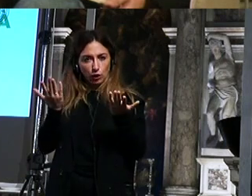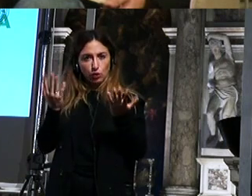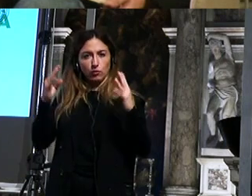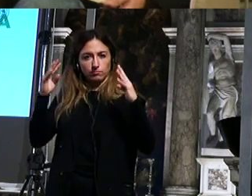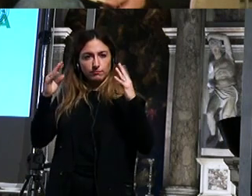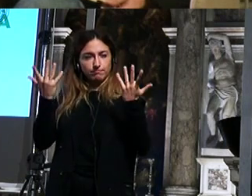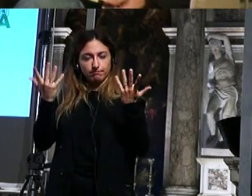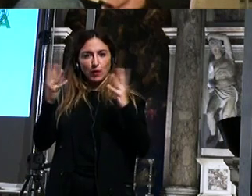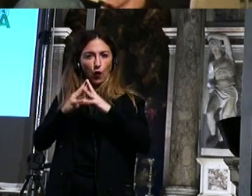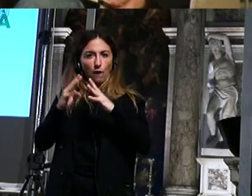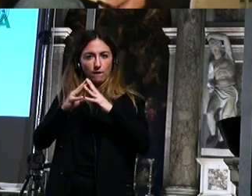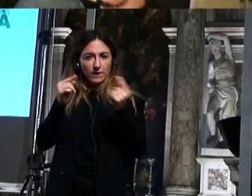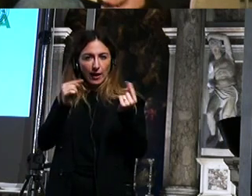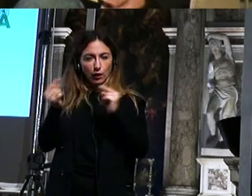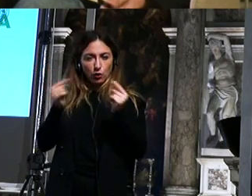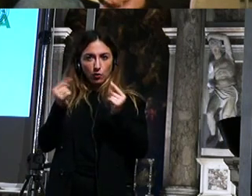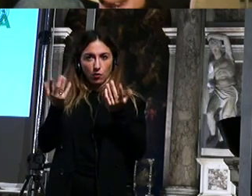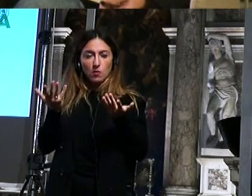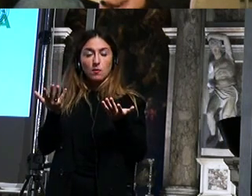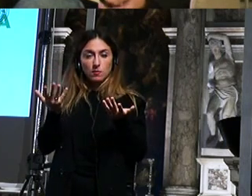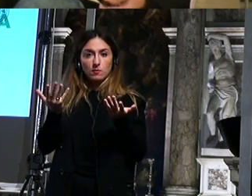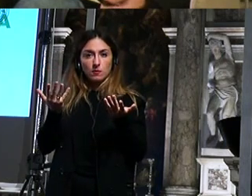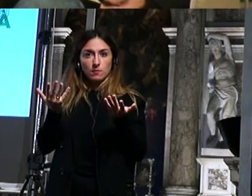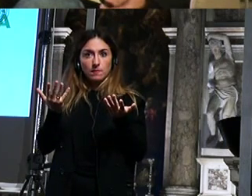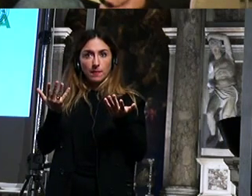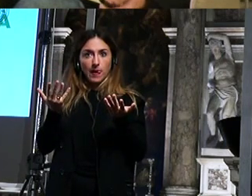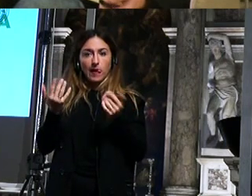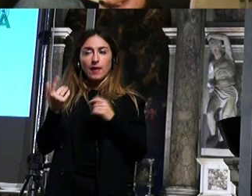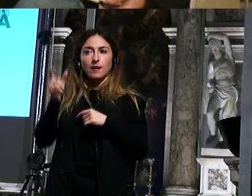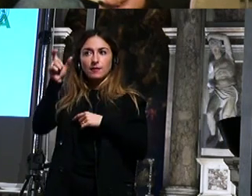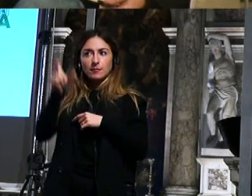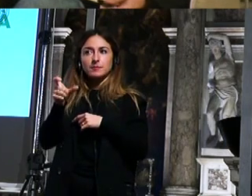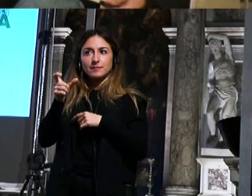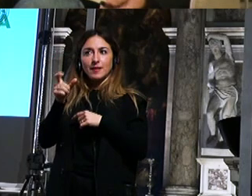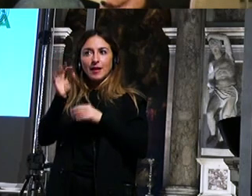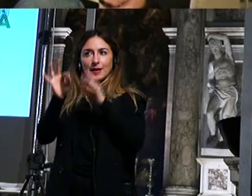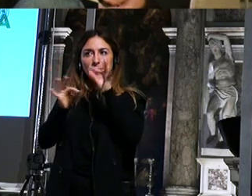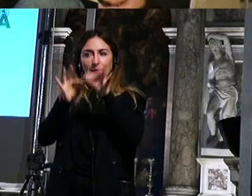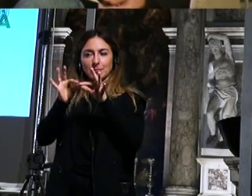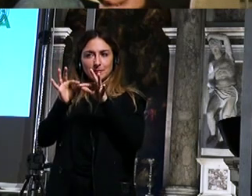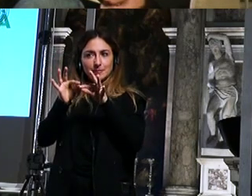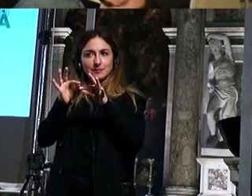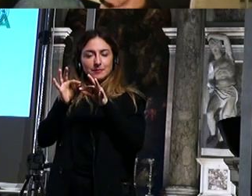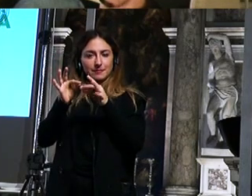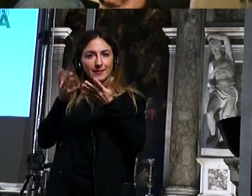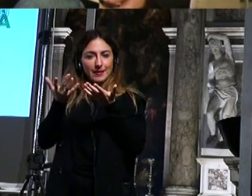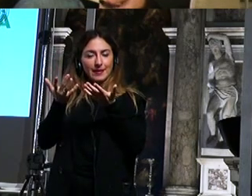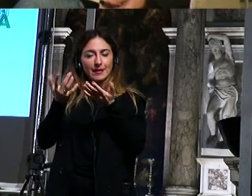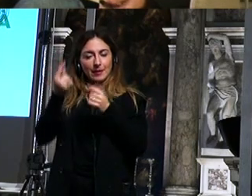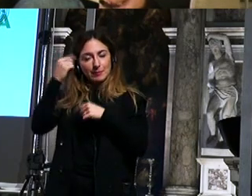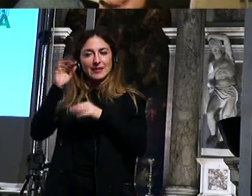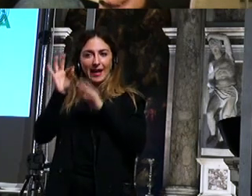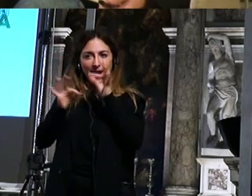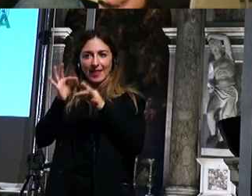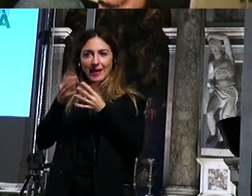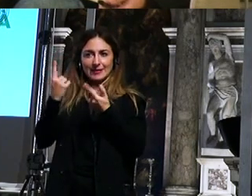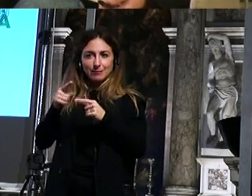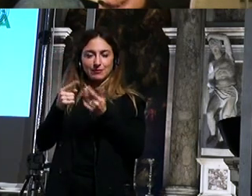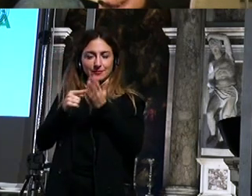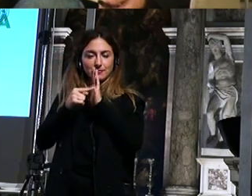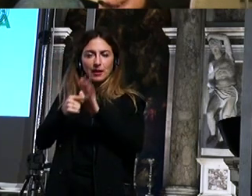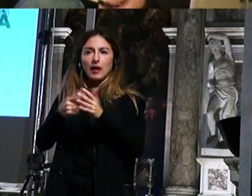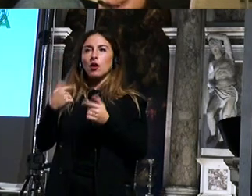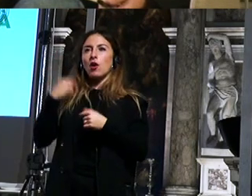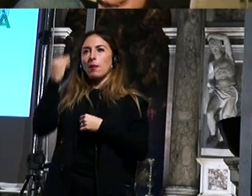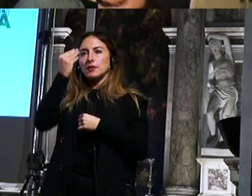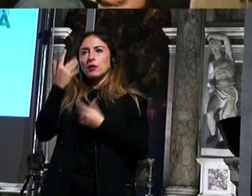did. And I found myself thinking about how much we fight against this, particularly as artists.